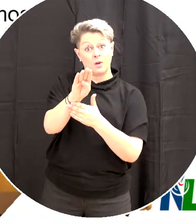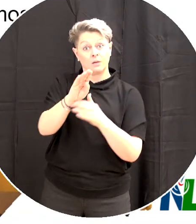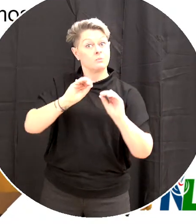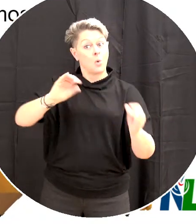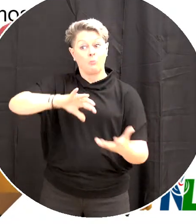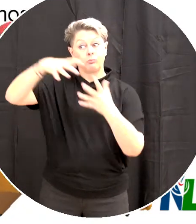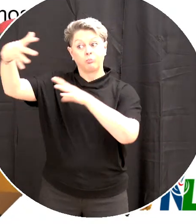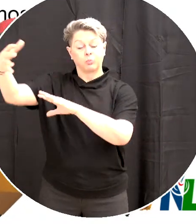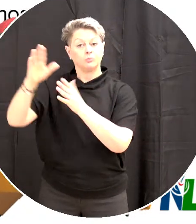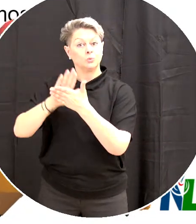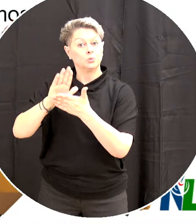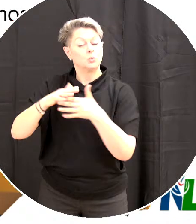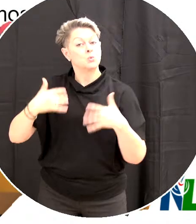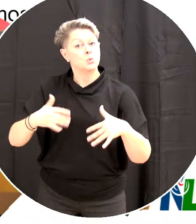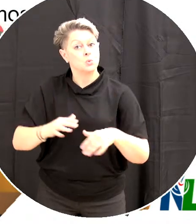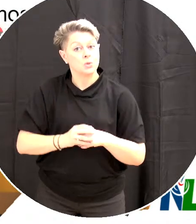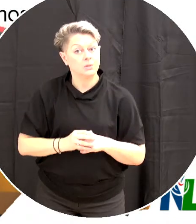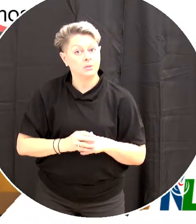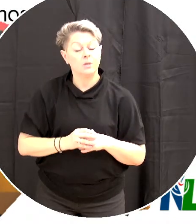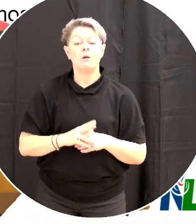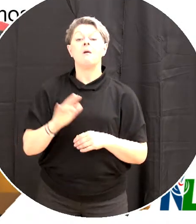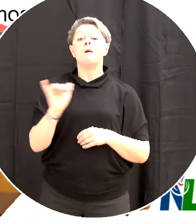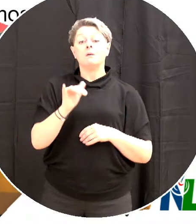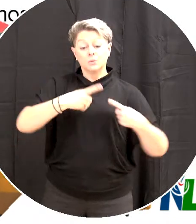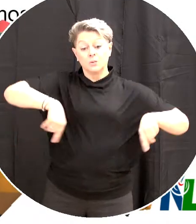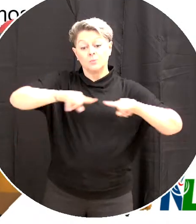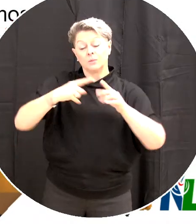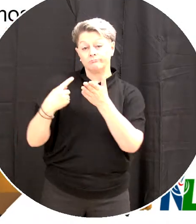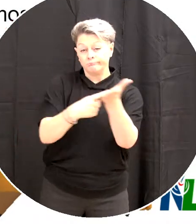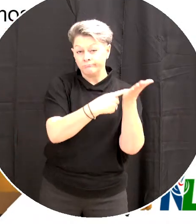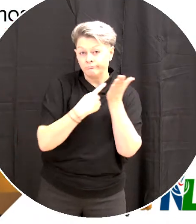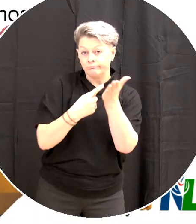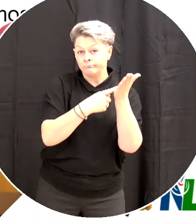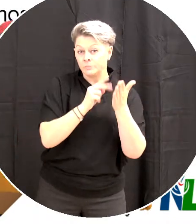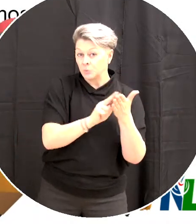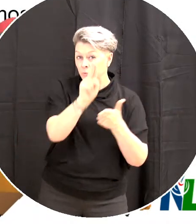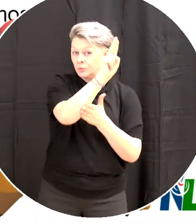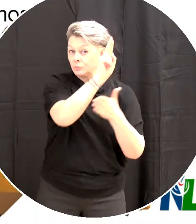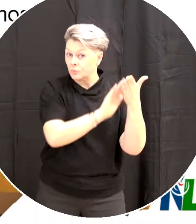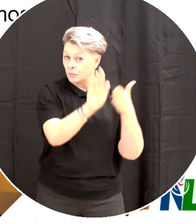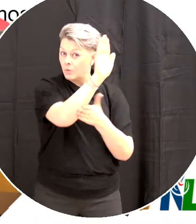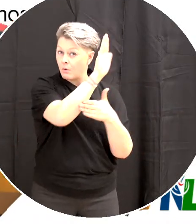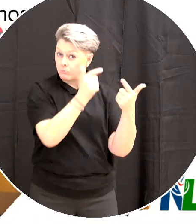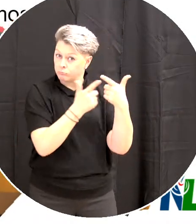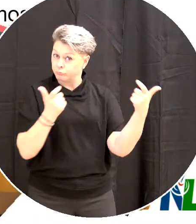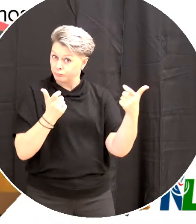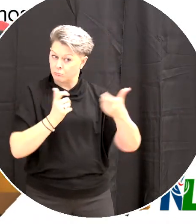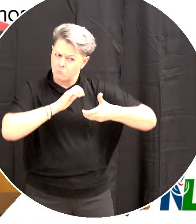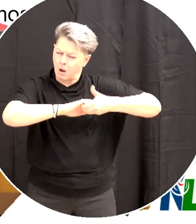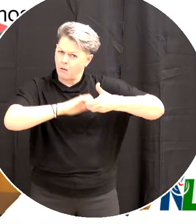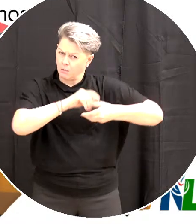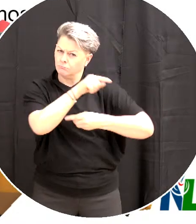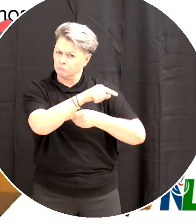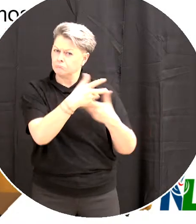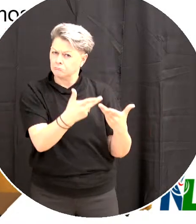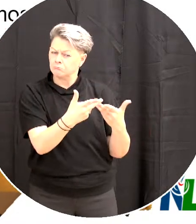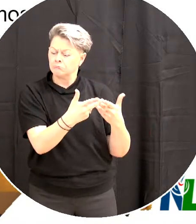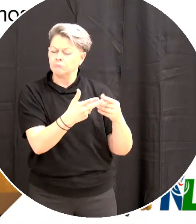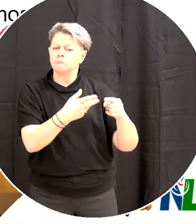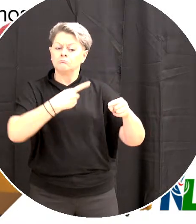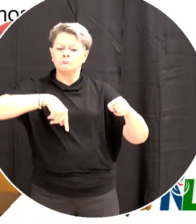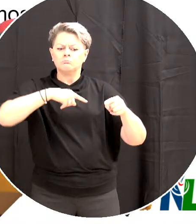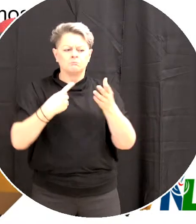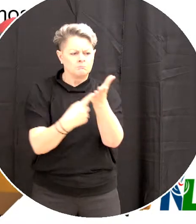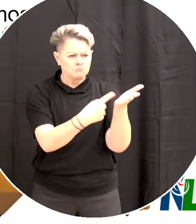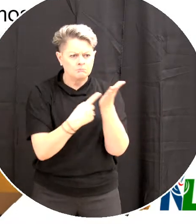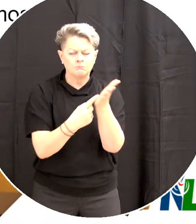instruction. We've also been in discussions with our post-secondary institutions here, our partners in learning as they go forward after